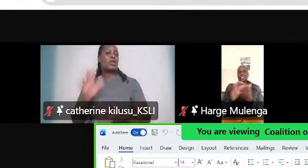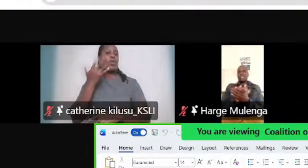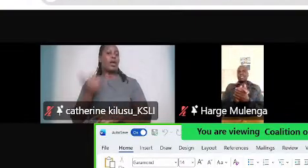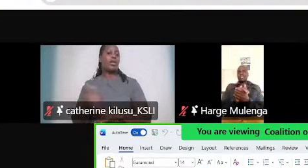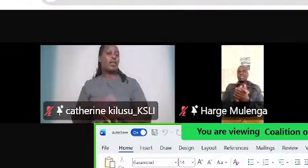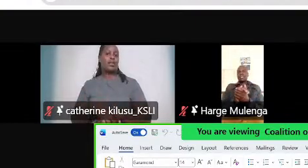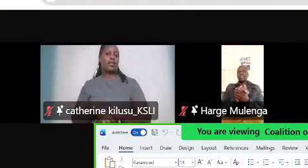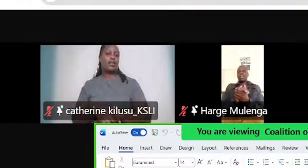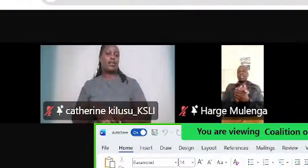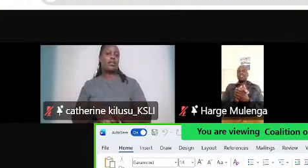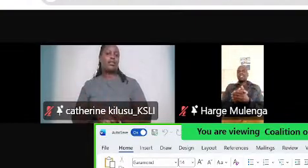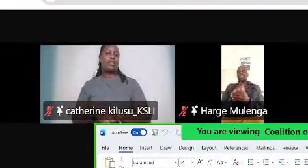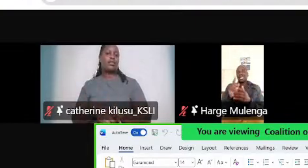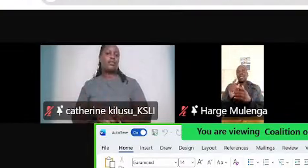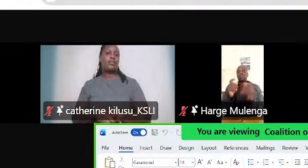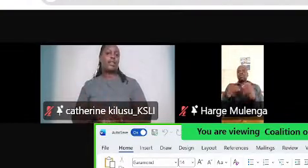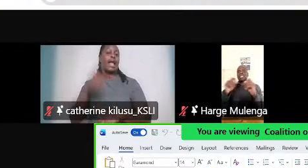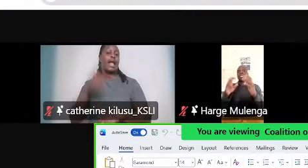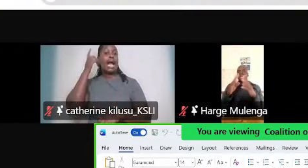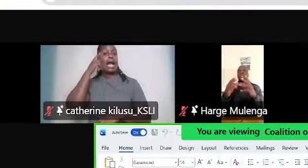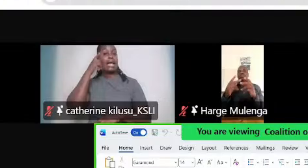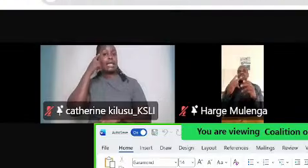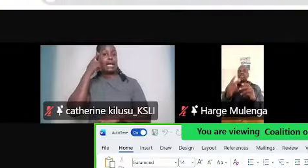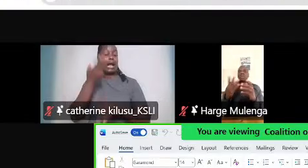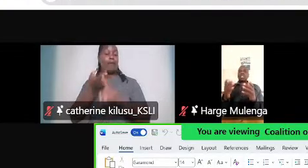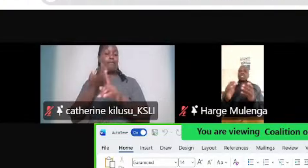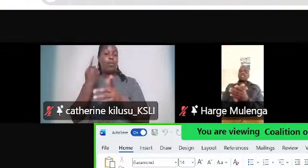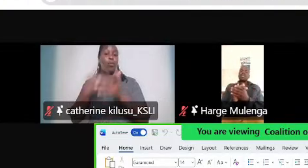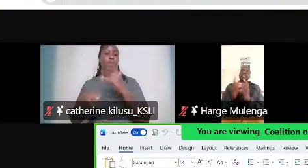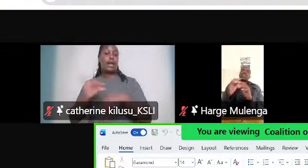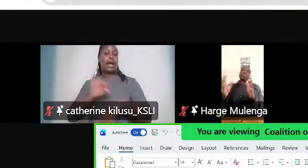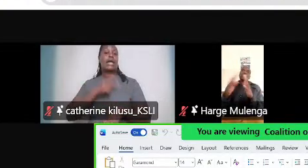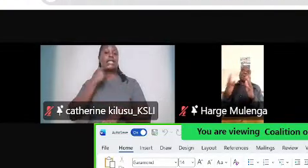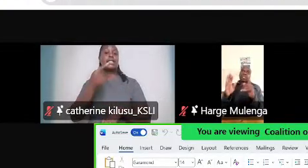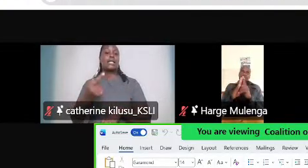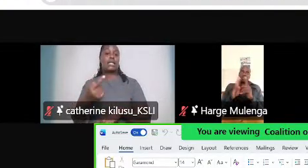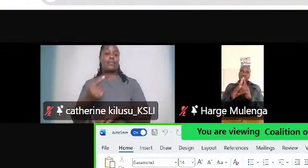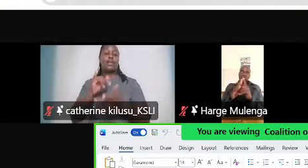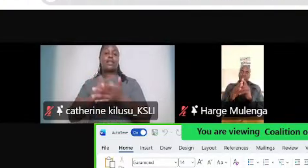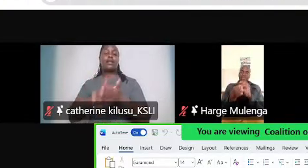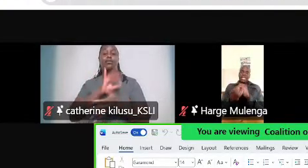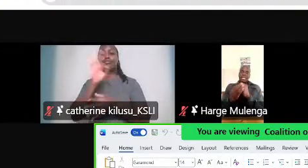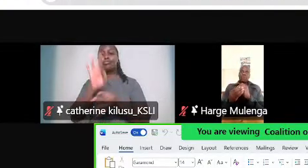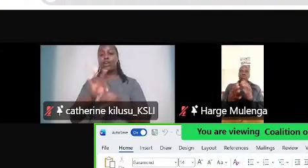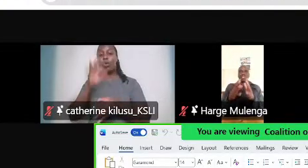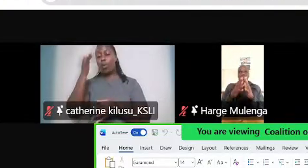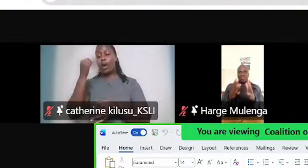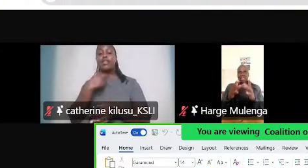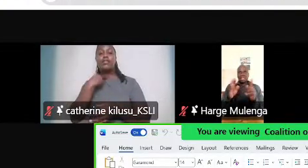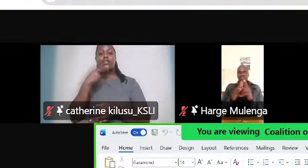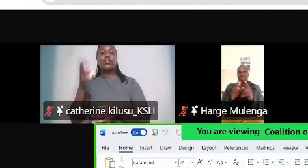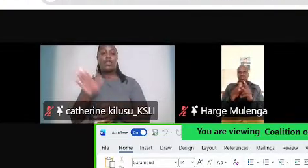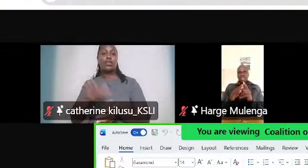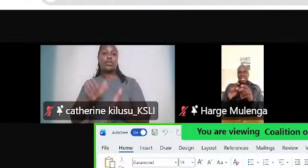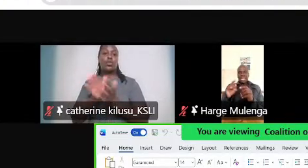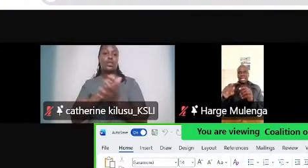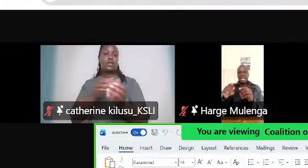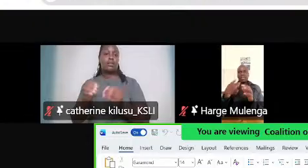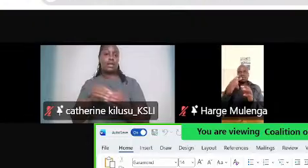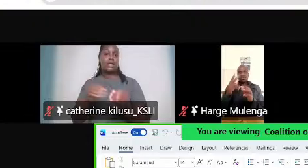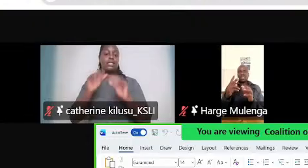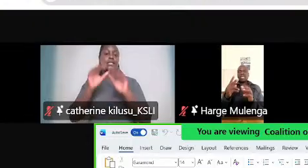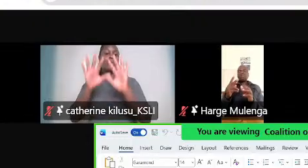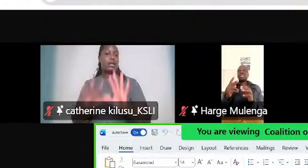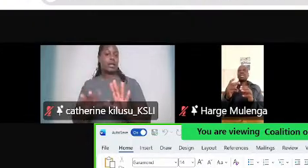I think from what I have mentioned, this is precisely why the voices of women with disability matter.